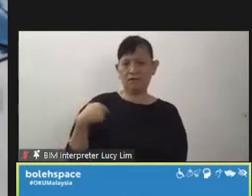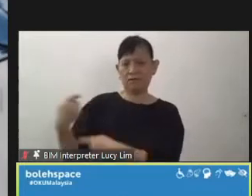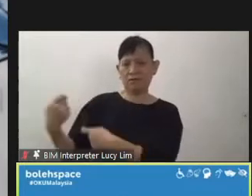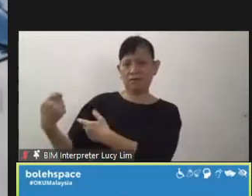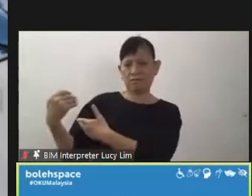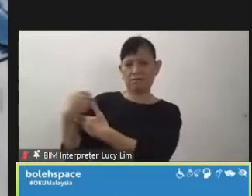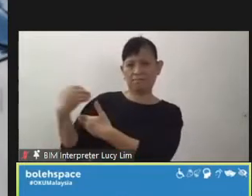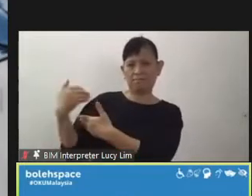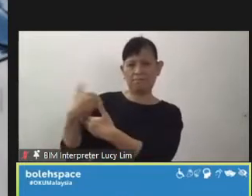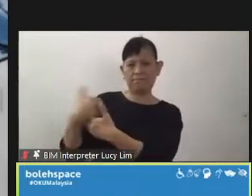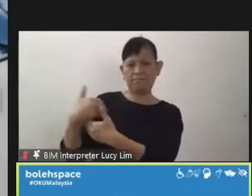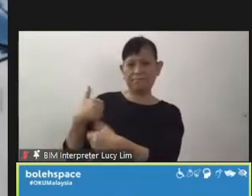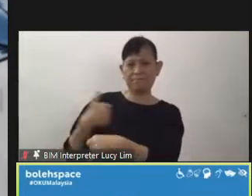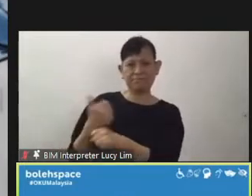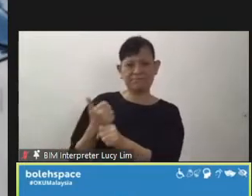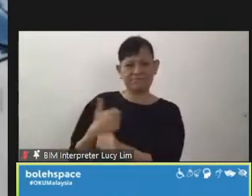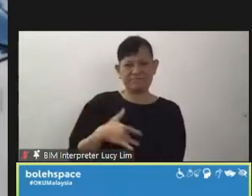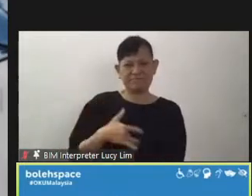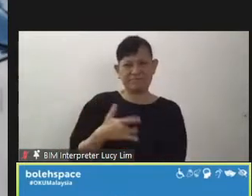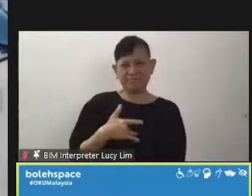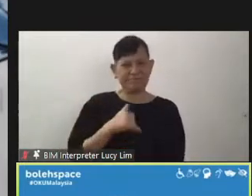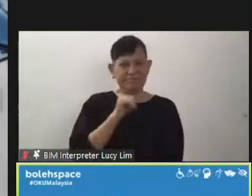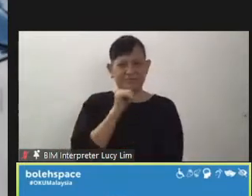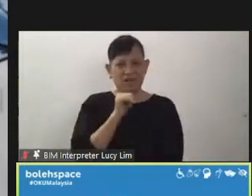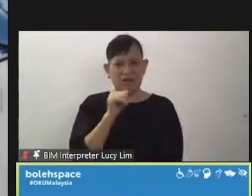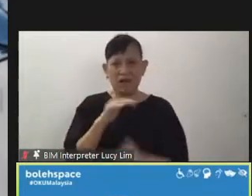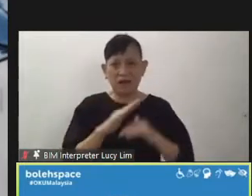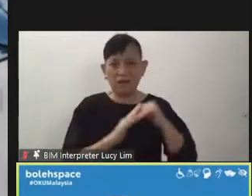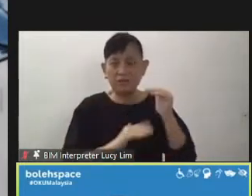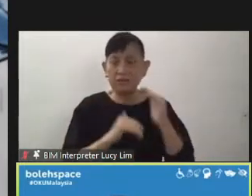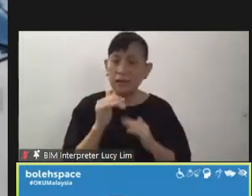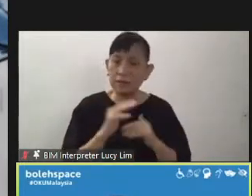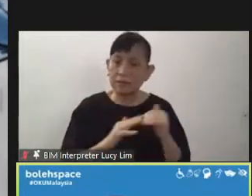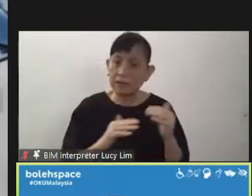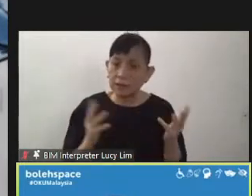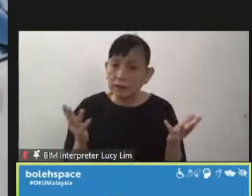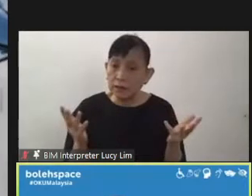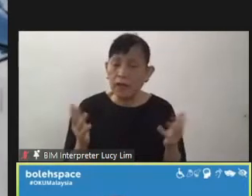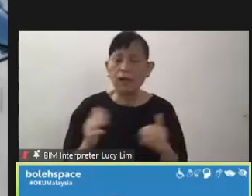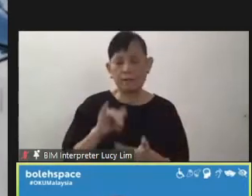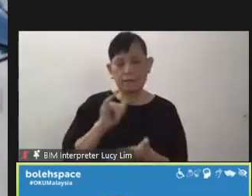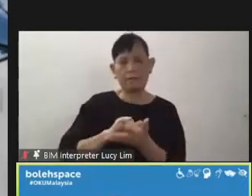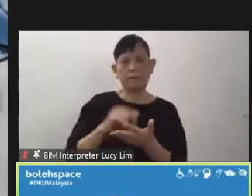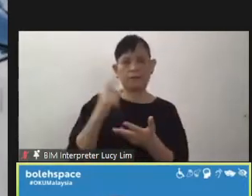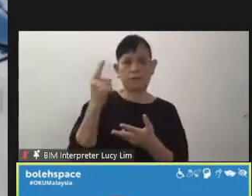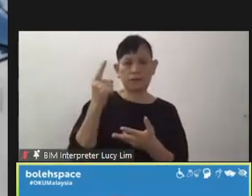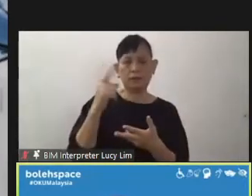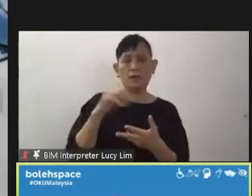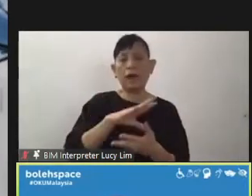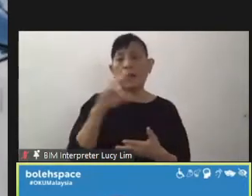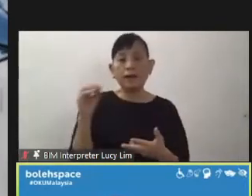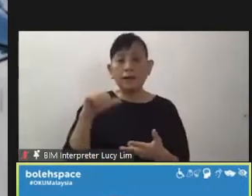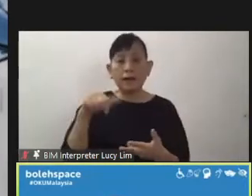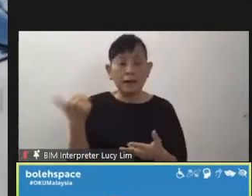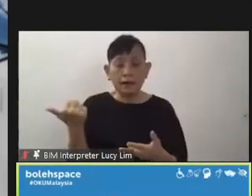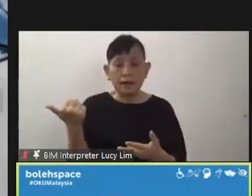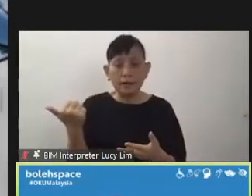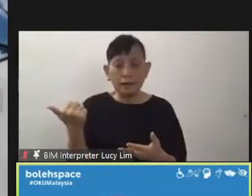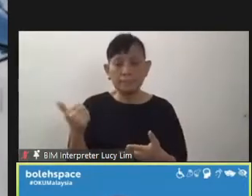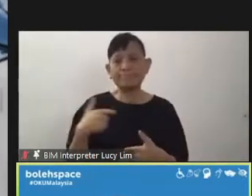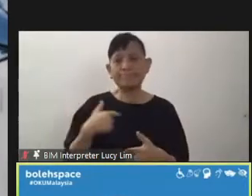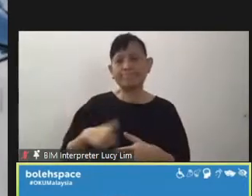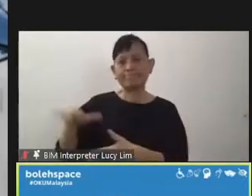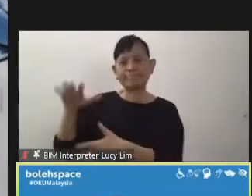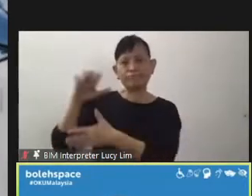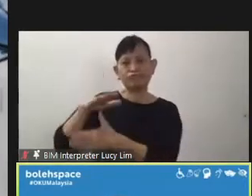feel unease. Okay, so basically that is one of the thing. Another thing is bullied by the teachers and